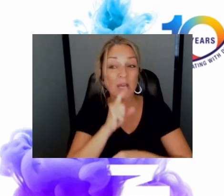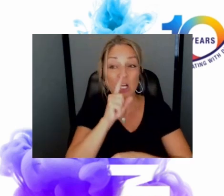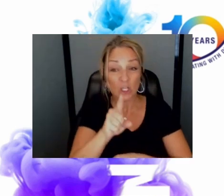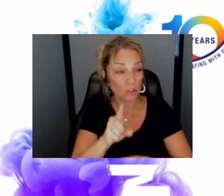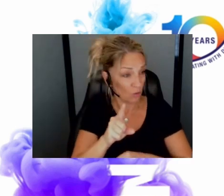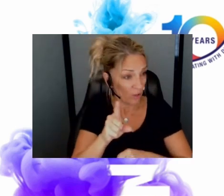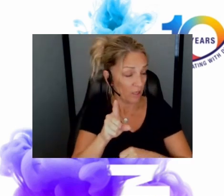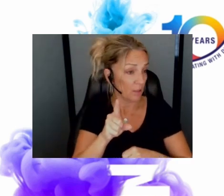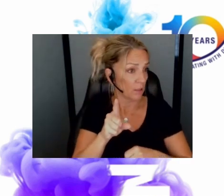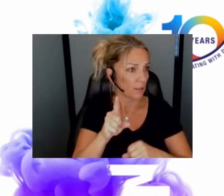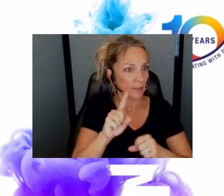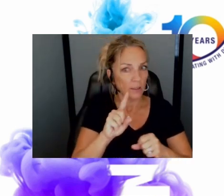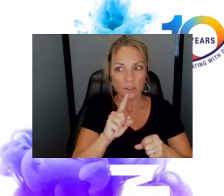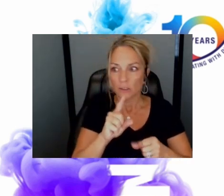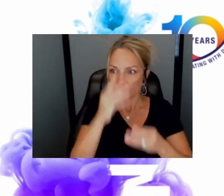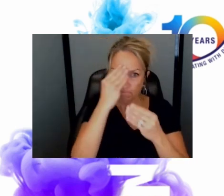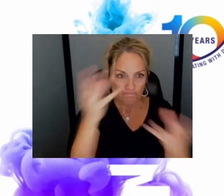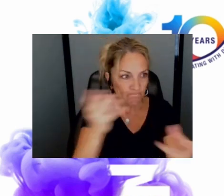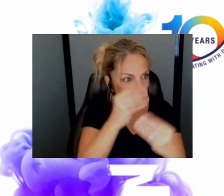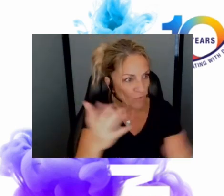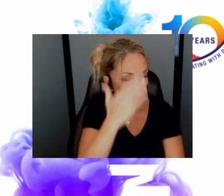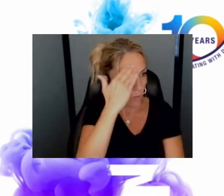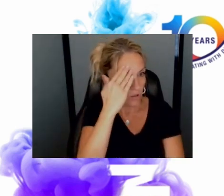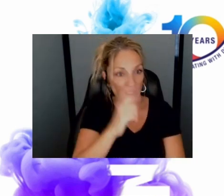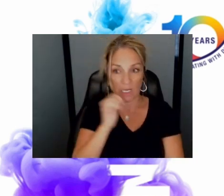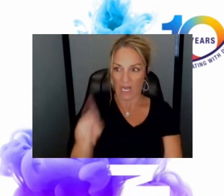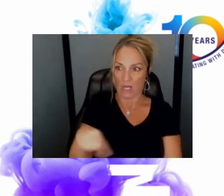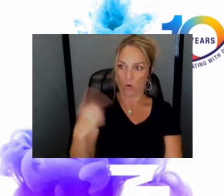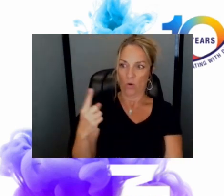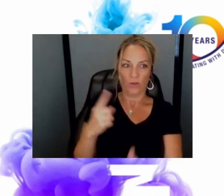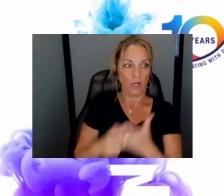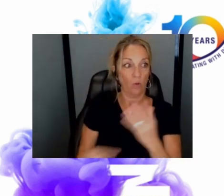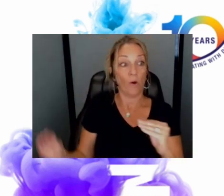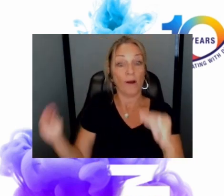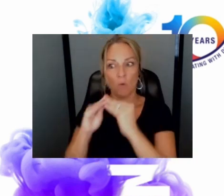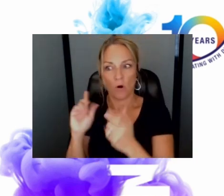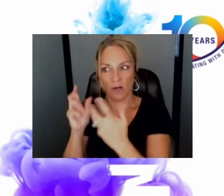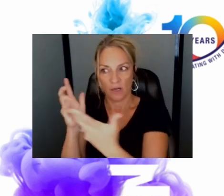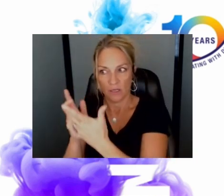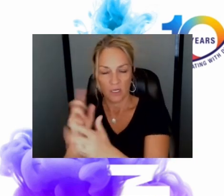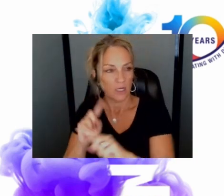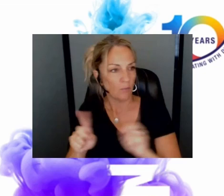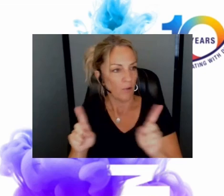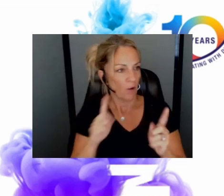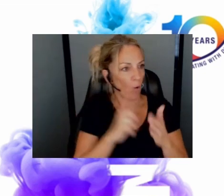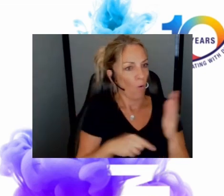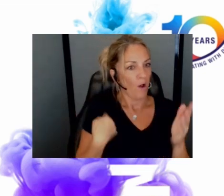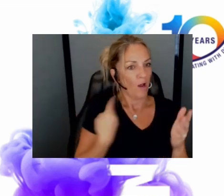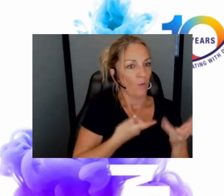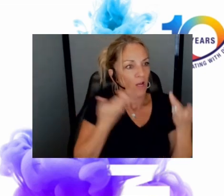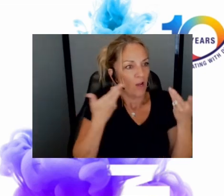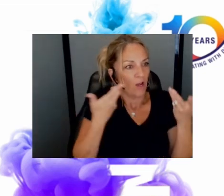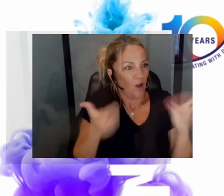only, more accommodations that we need, but also about what's existing out there currently.